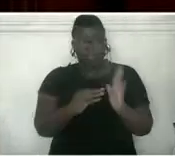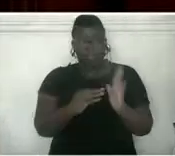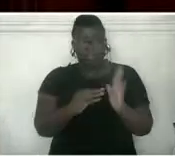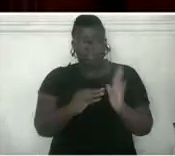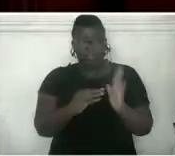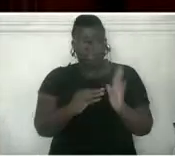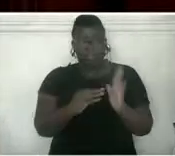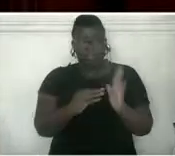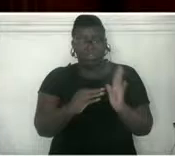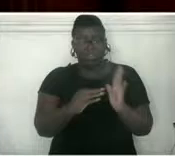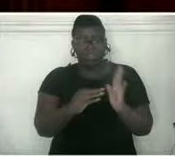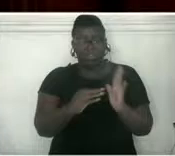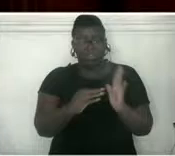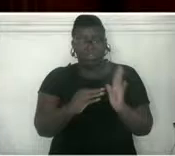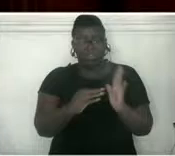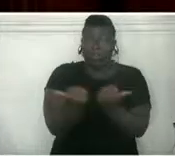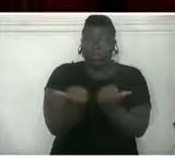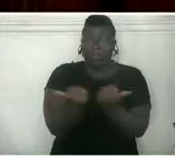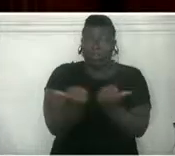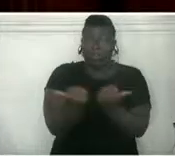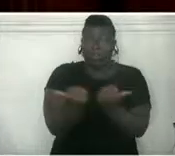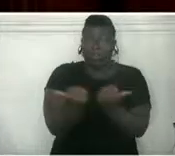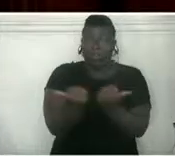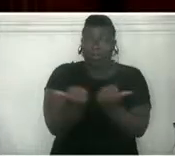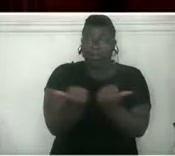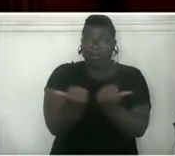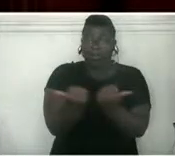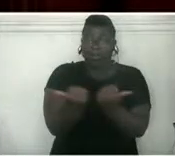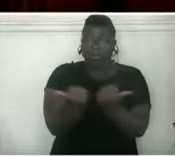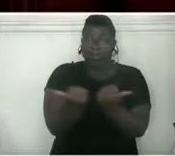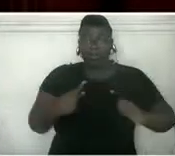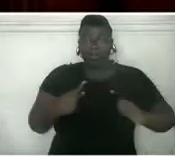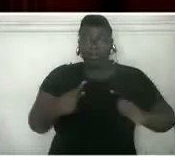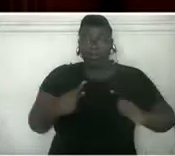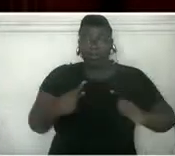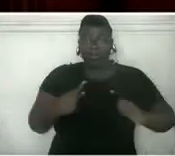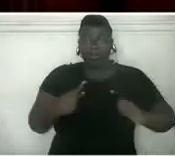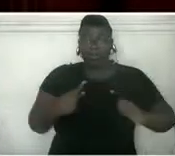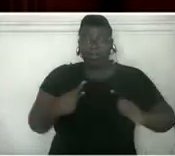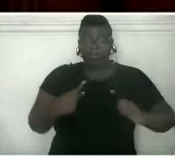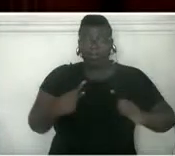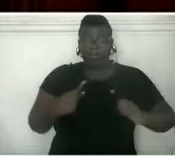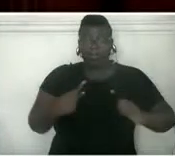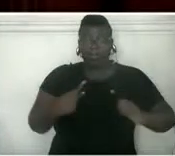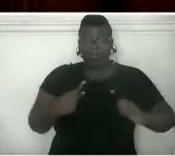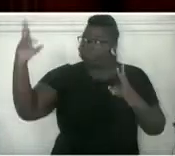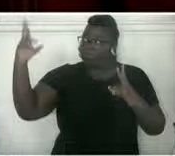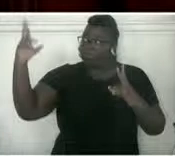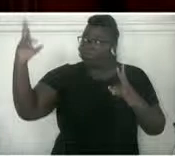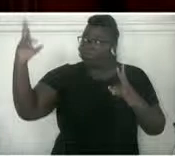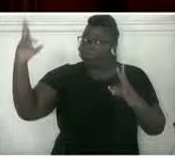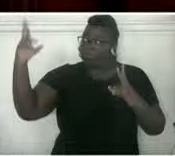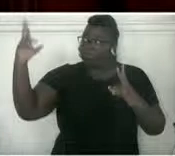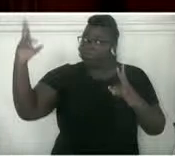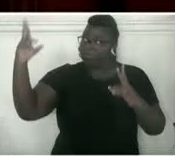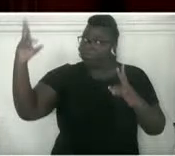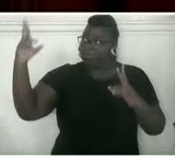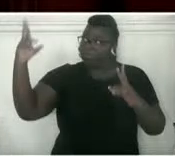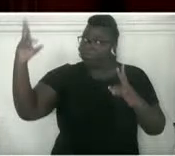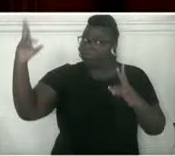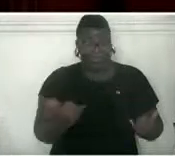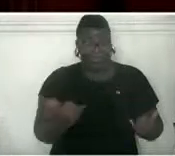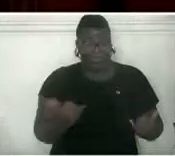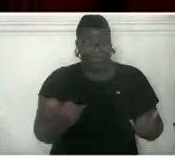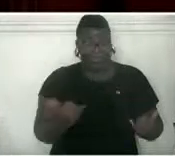bursary by the Premier's office to pursue my dream," close quote. Lona ngumntwana